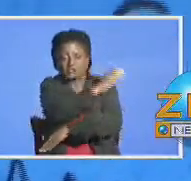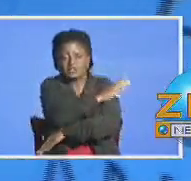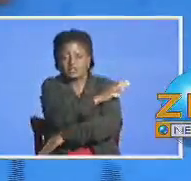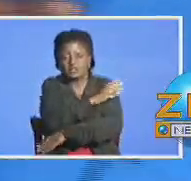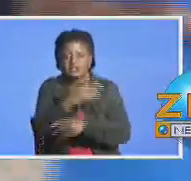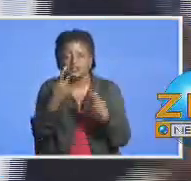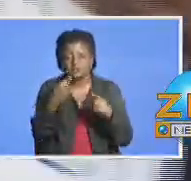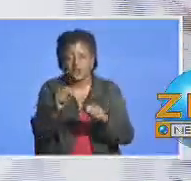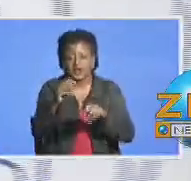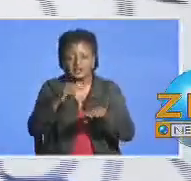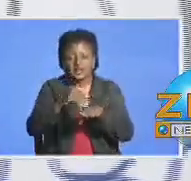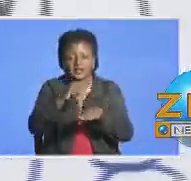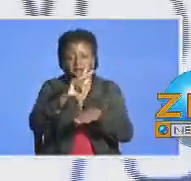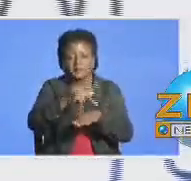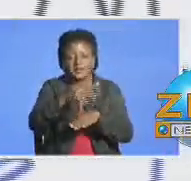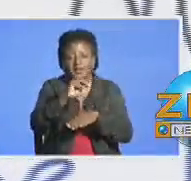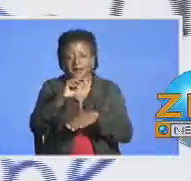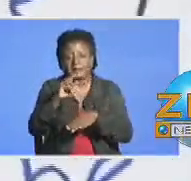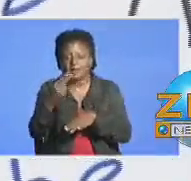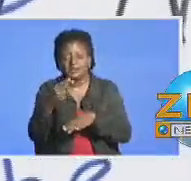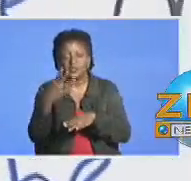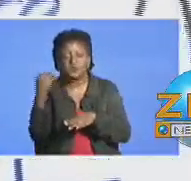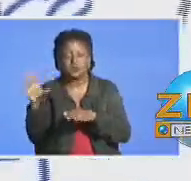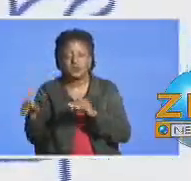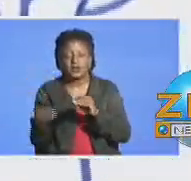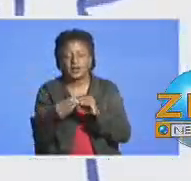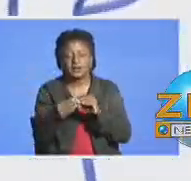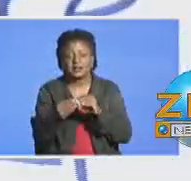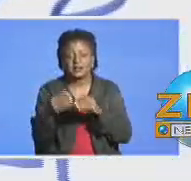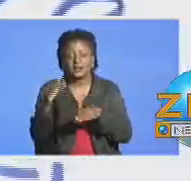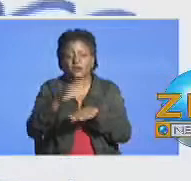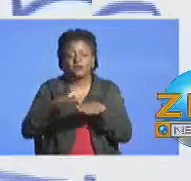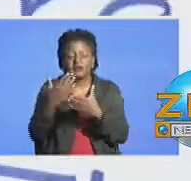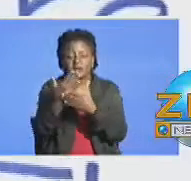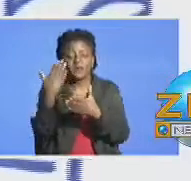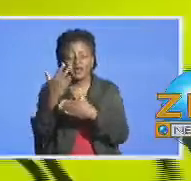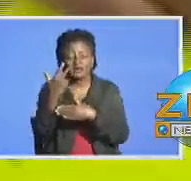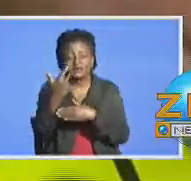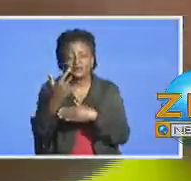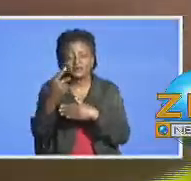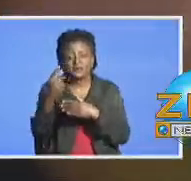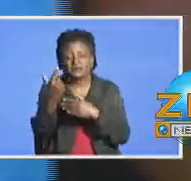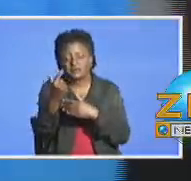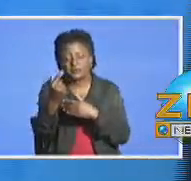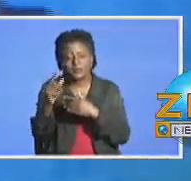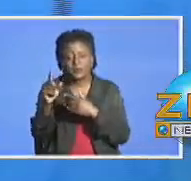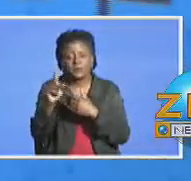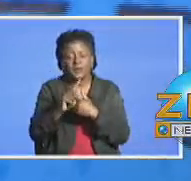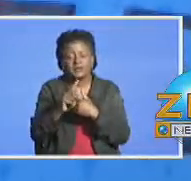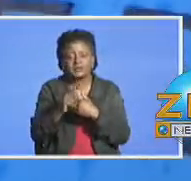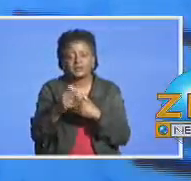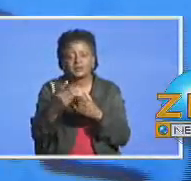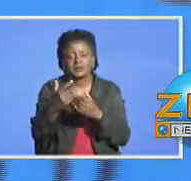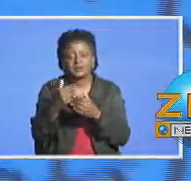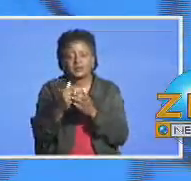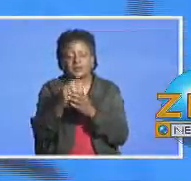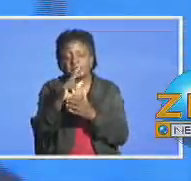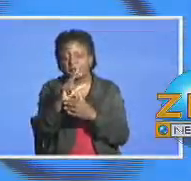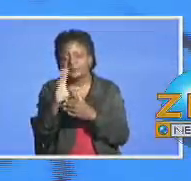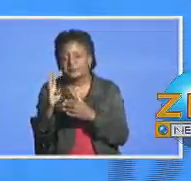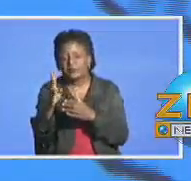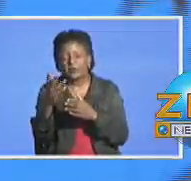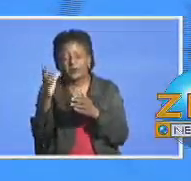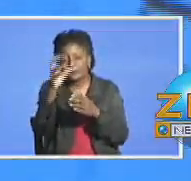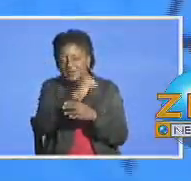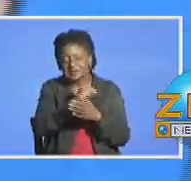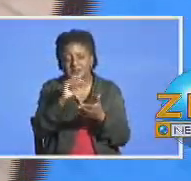been accommodated over the past 18 months. 3 or 4 of them, he said, have missed out on that rotation, an issue he too assures